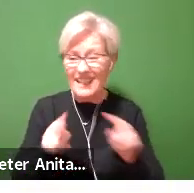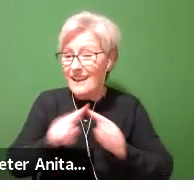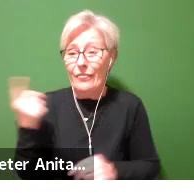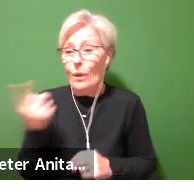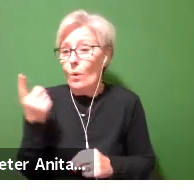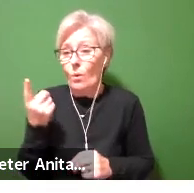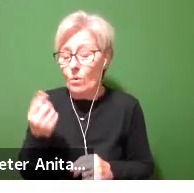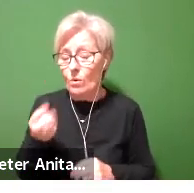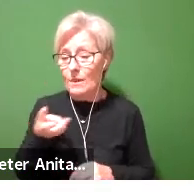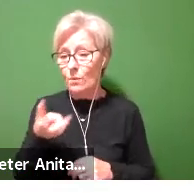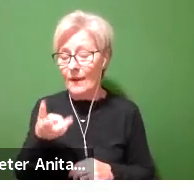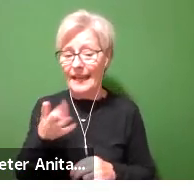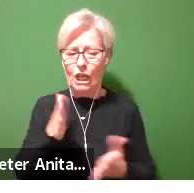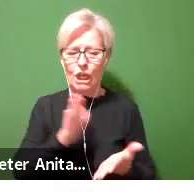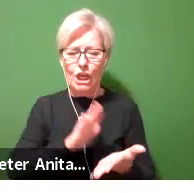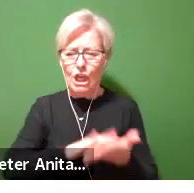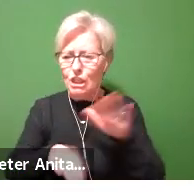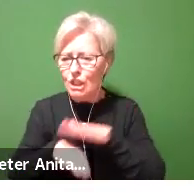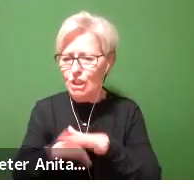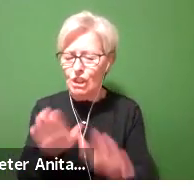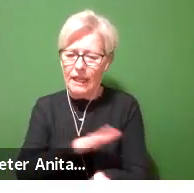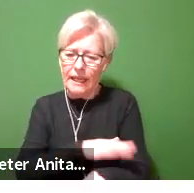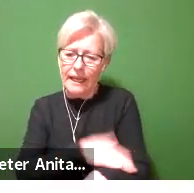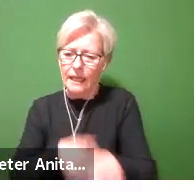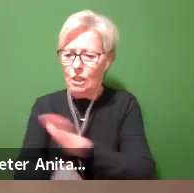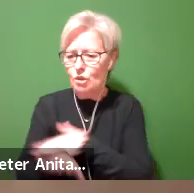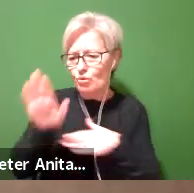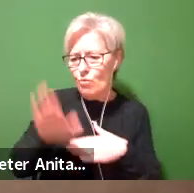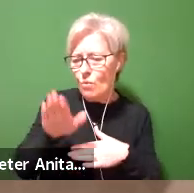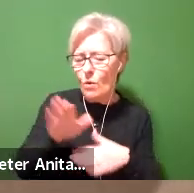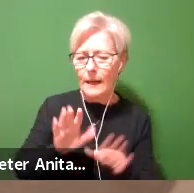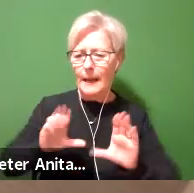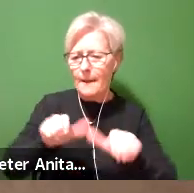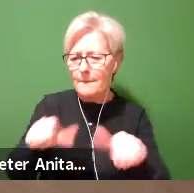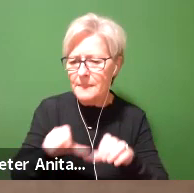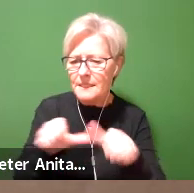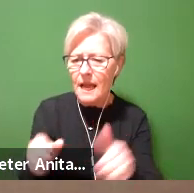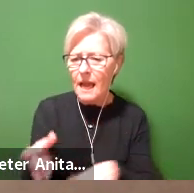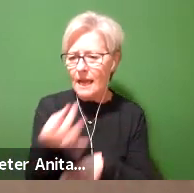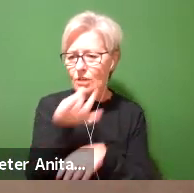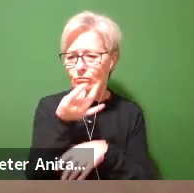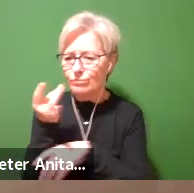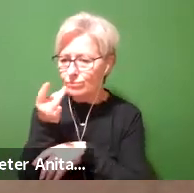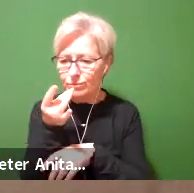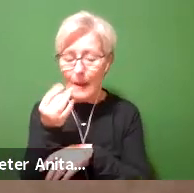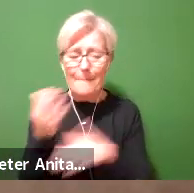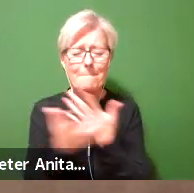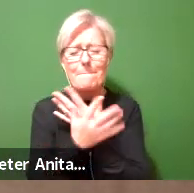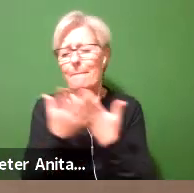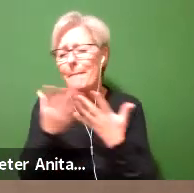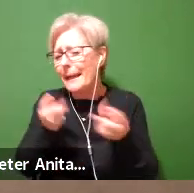Touching, stroking, massaging, kissing are some of the many ways in which sexual pleasure can be